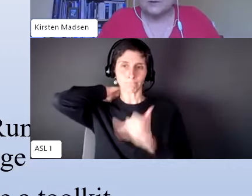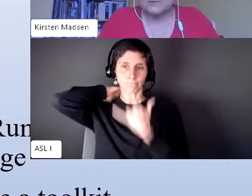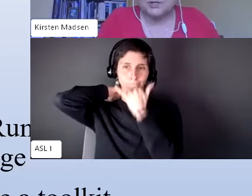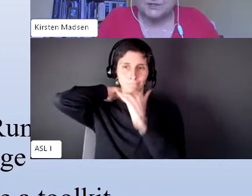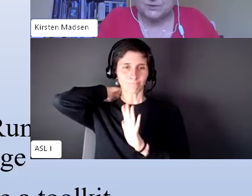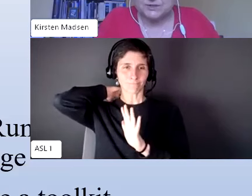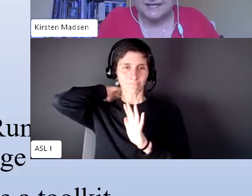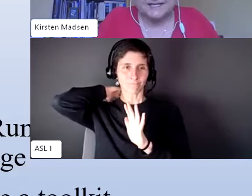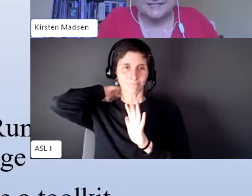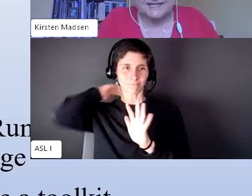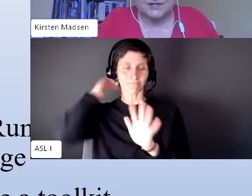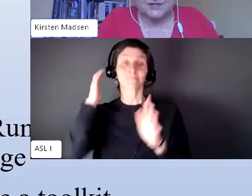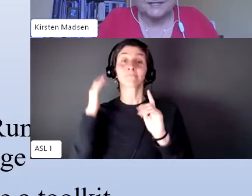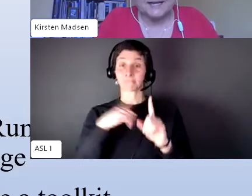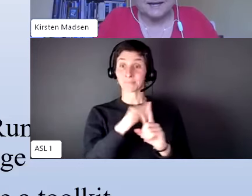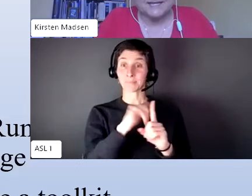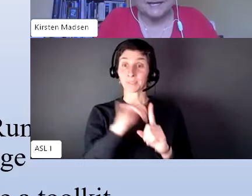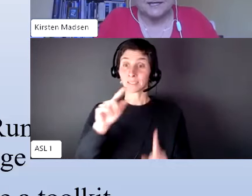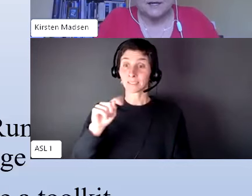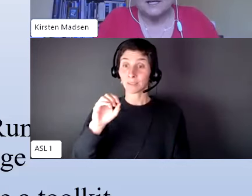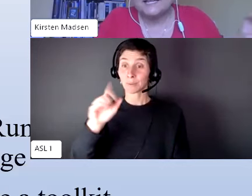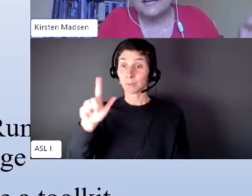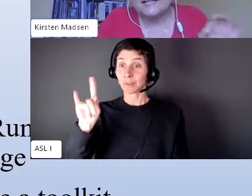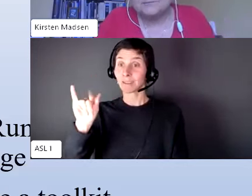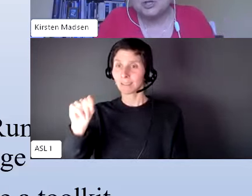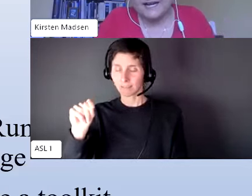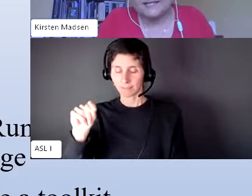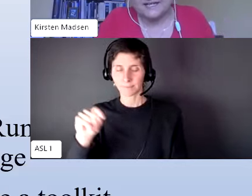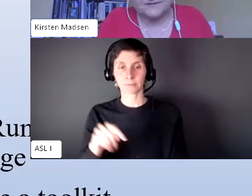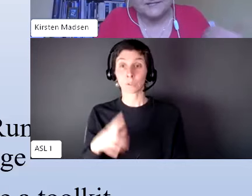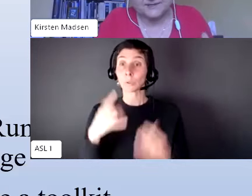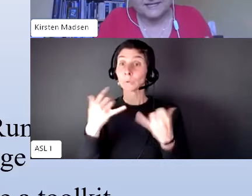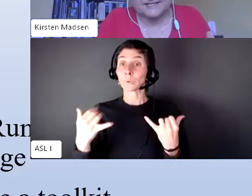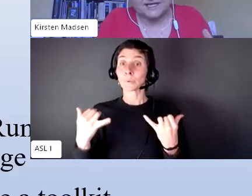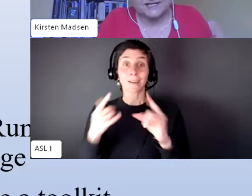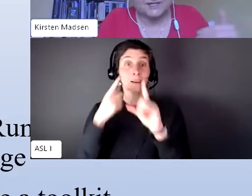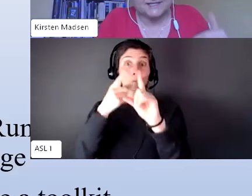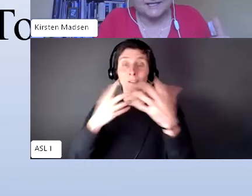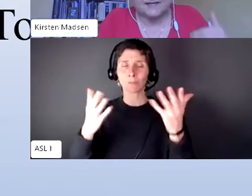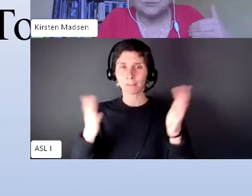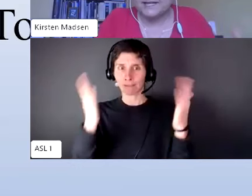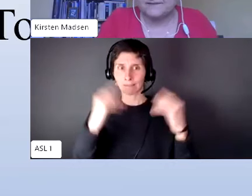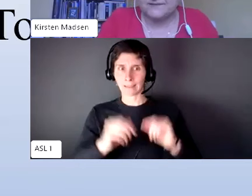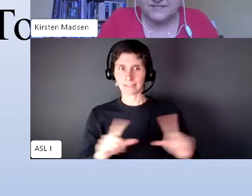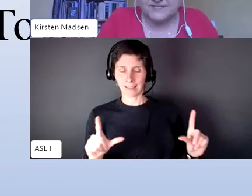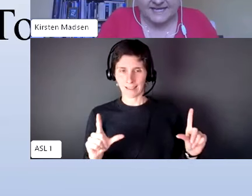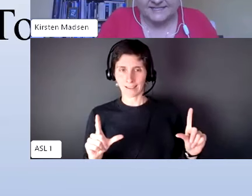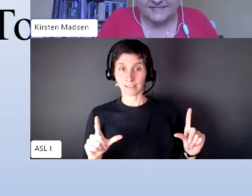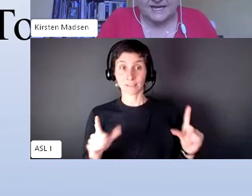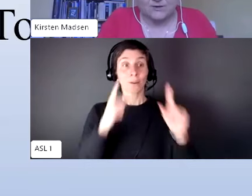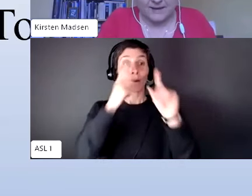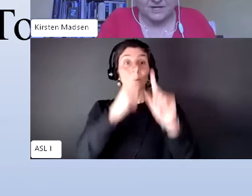So the bullying toolkit and seniors and update. Today's objectives, so on the next slide, you can see the objectives for